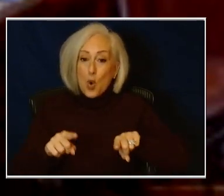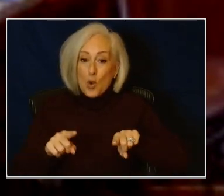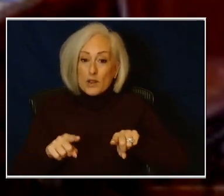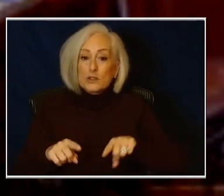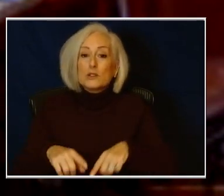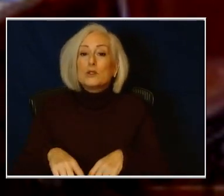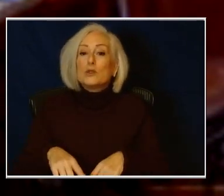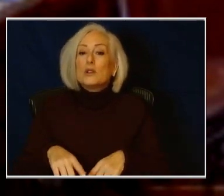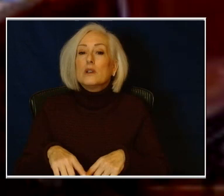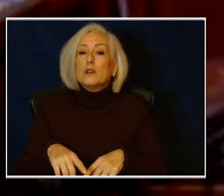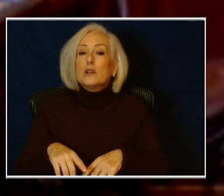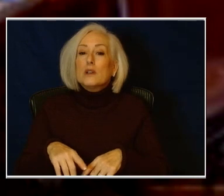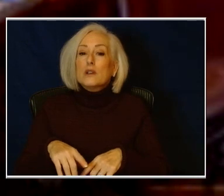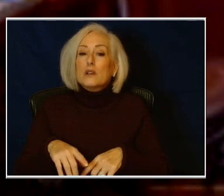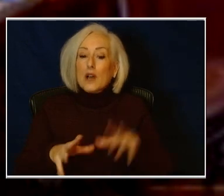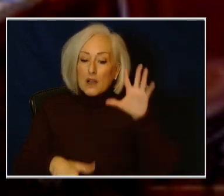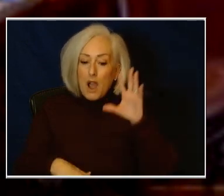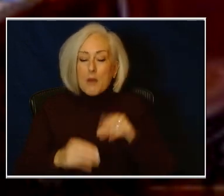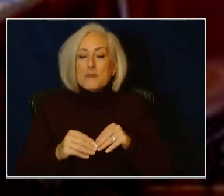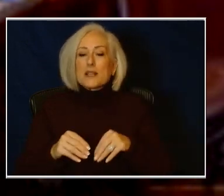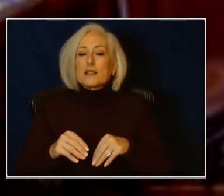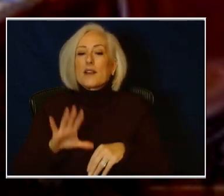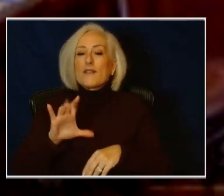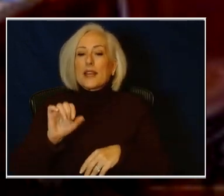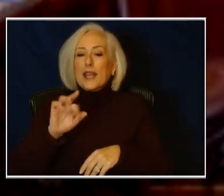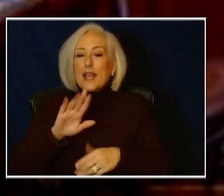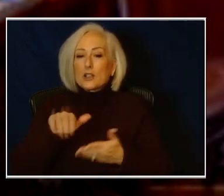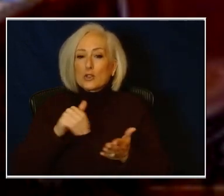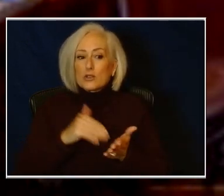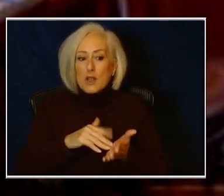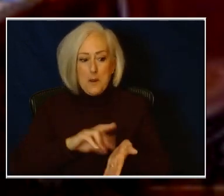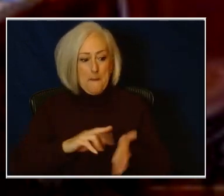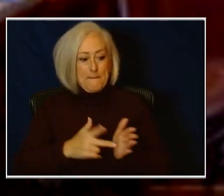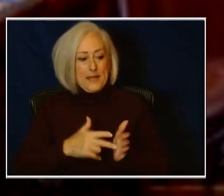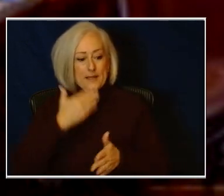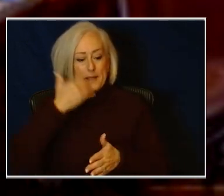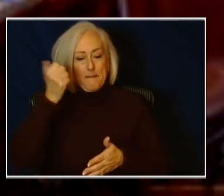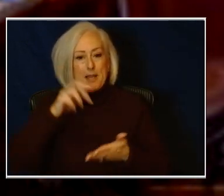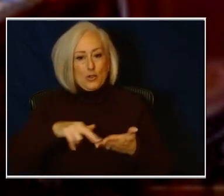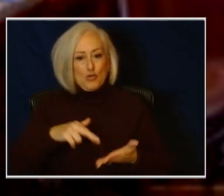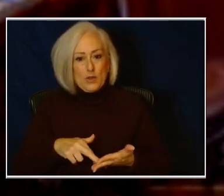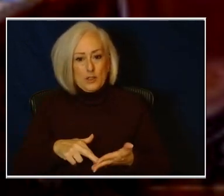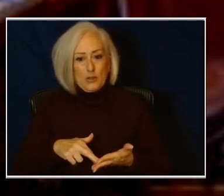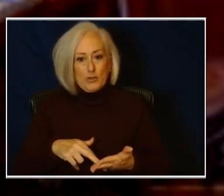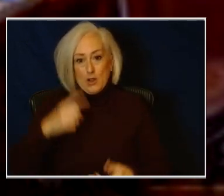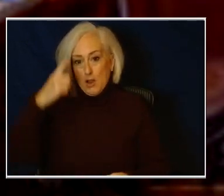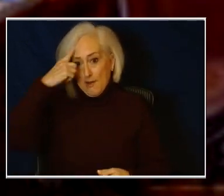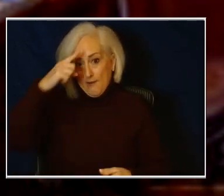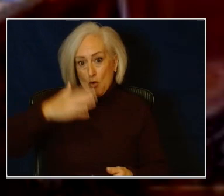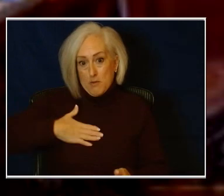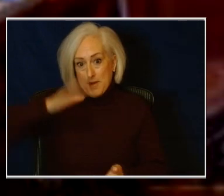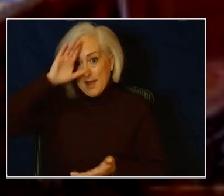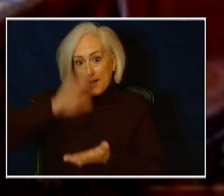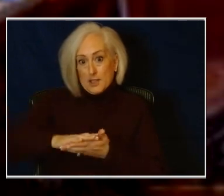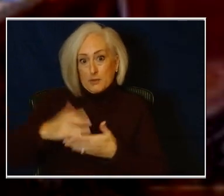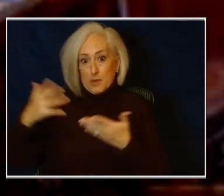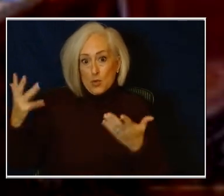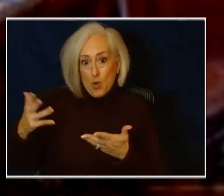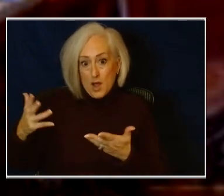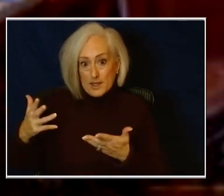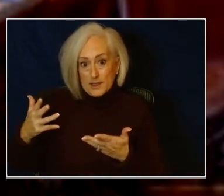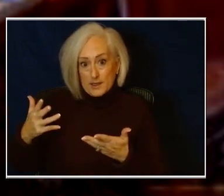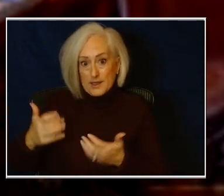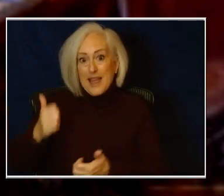that we are among the best in research. And how that played out for my husband was that every time his